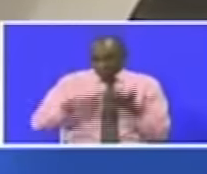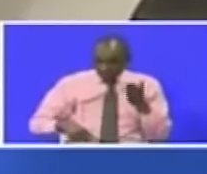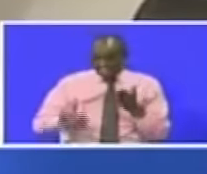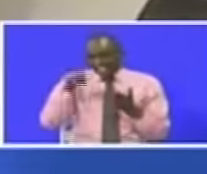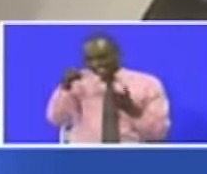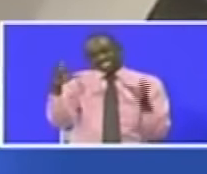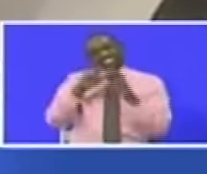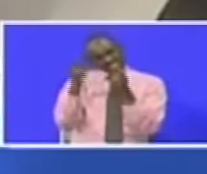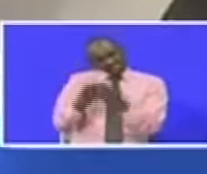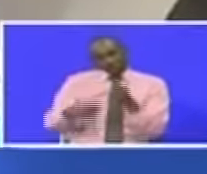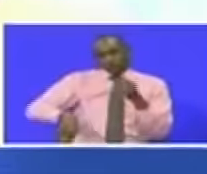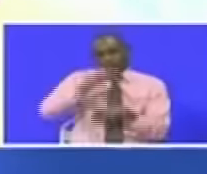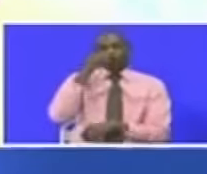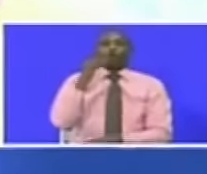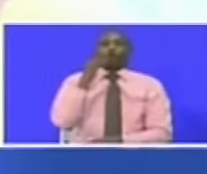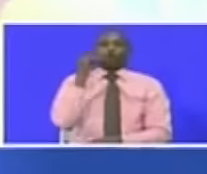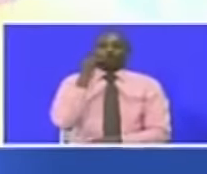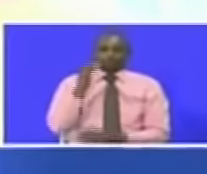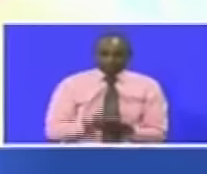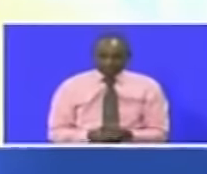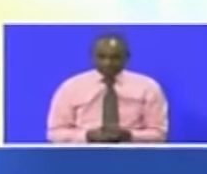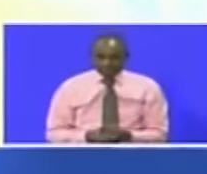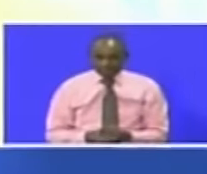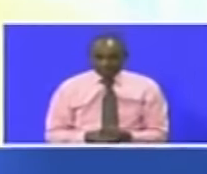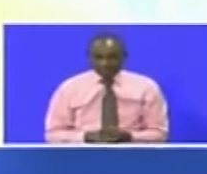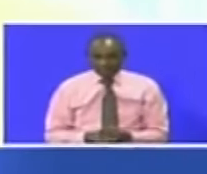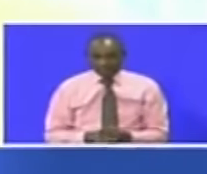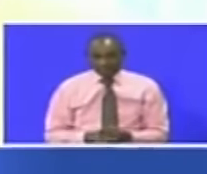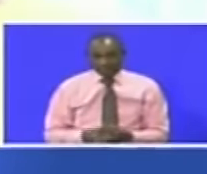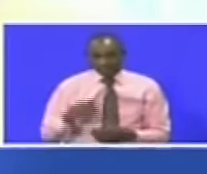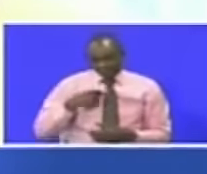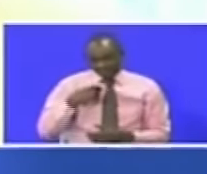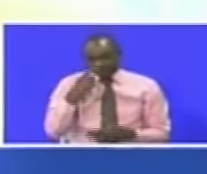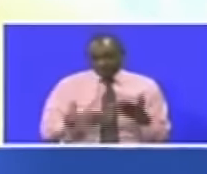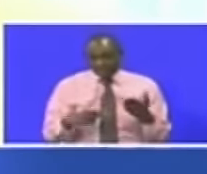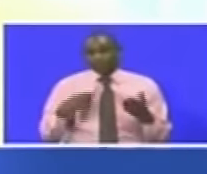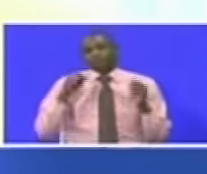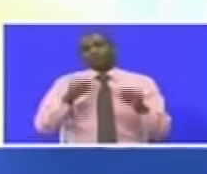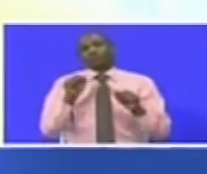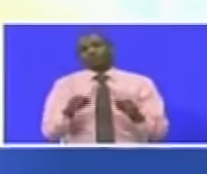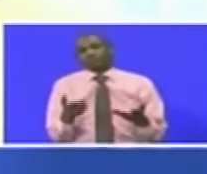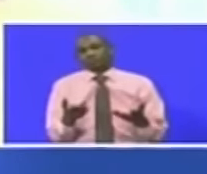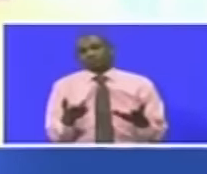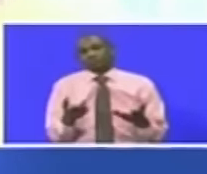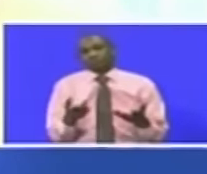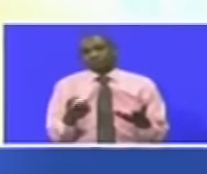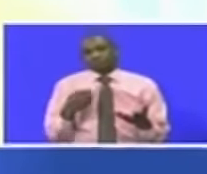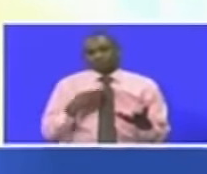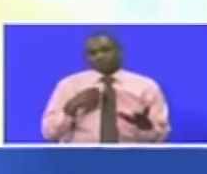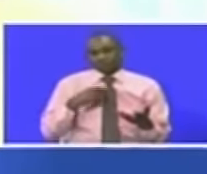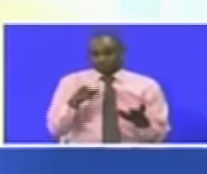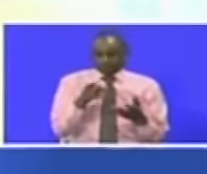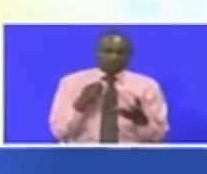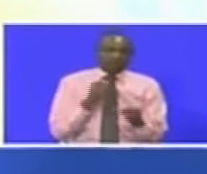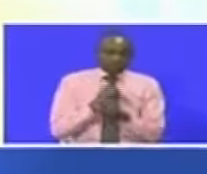Hassan-led team to go home. This thing has become a theater of political fight between the